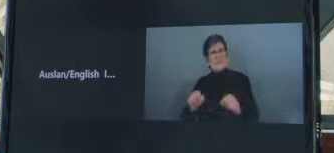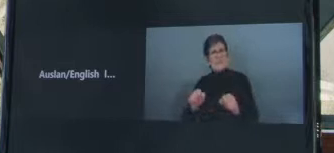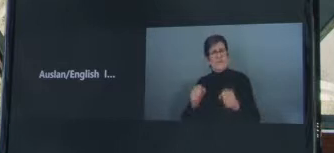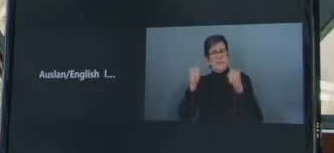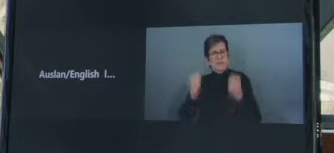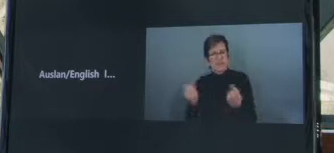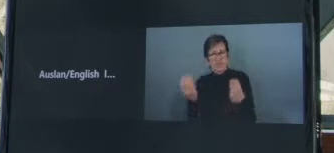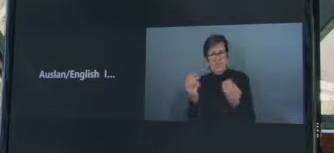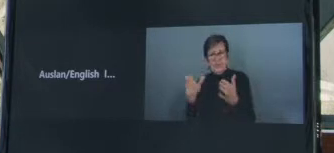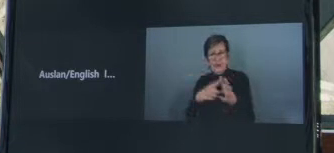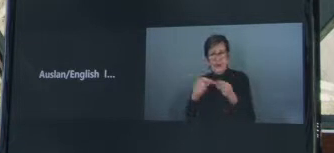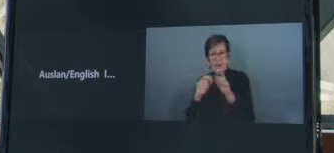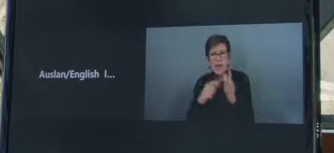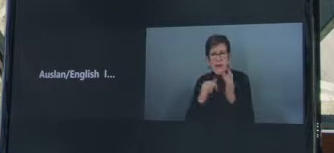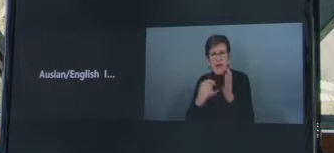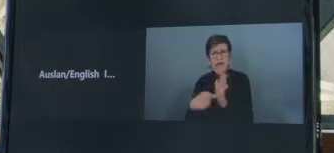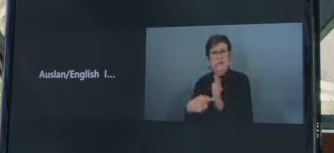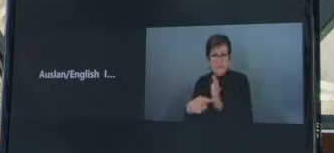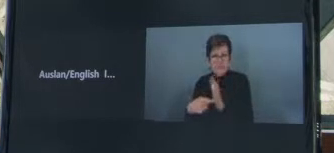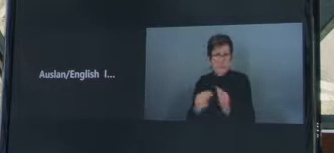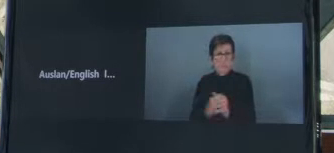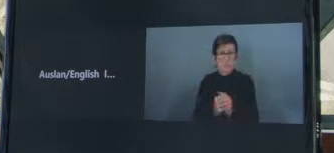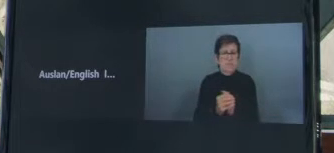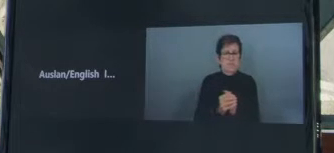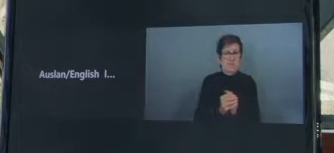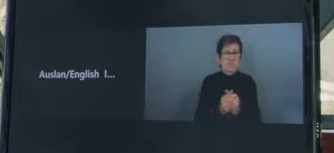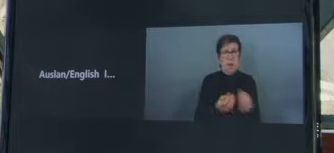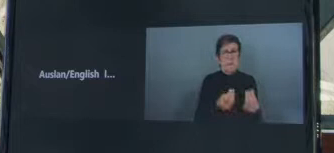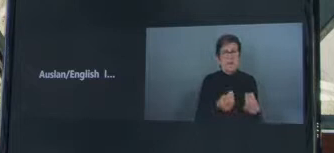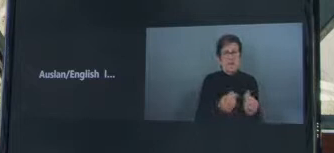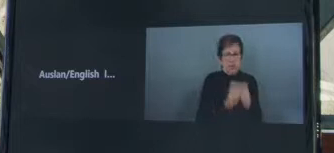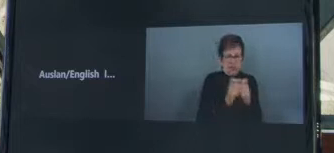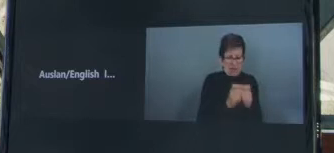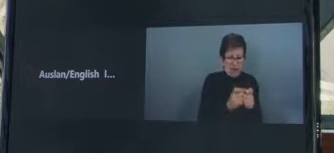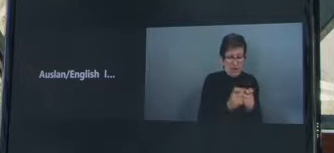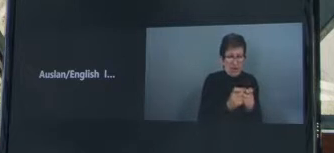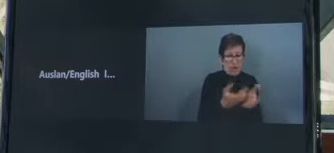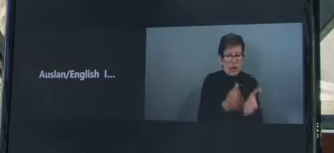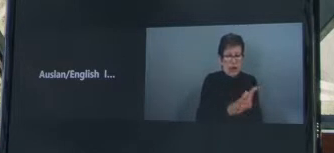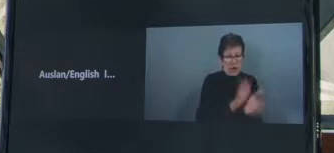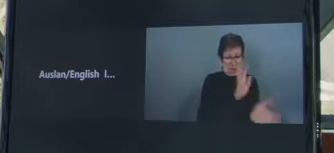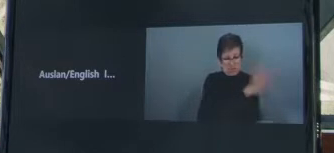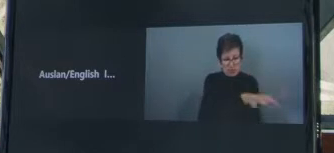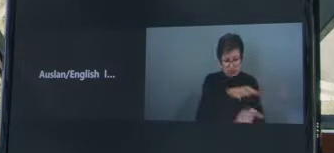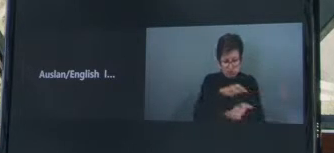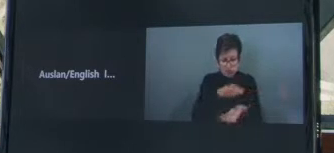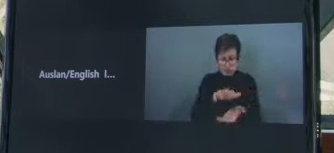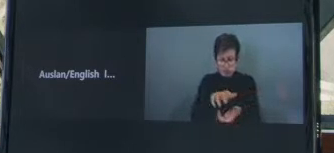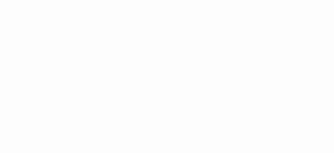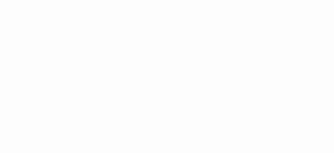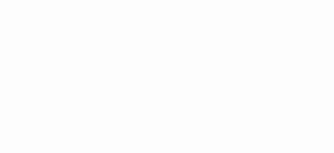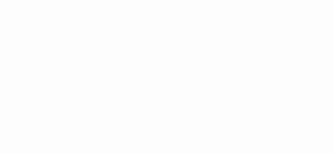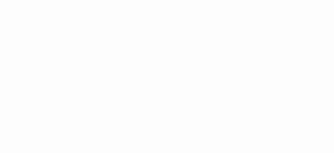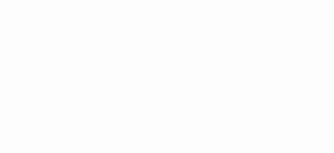abstract how material value is sort of created and transformed today, this is something that we could use